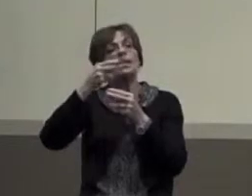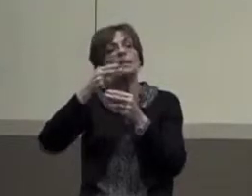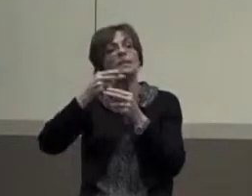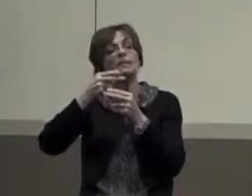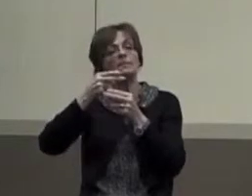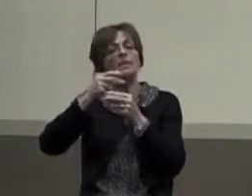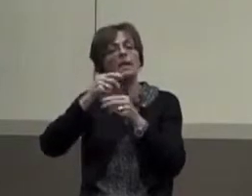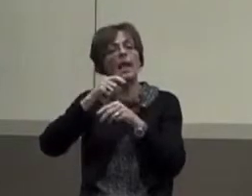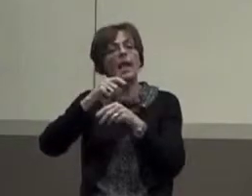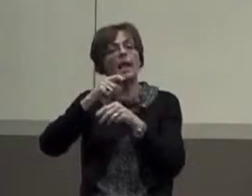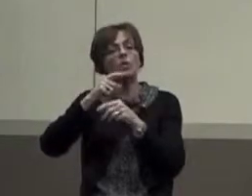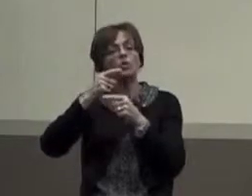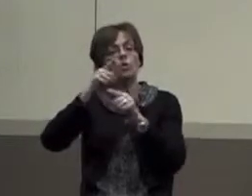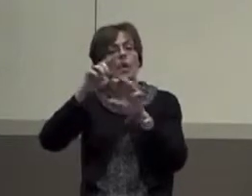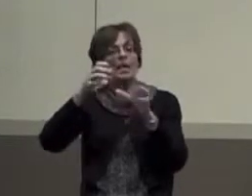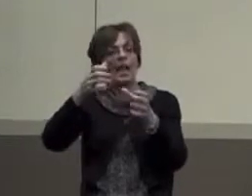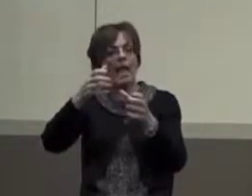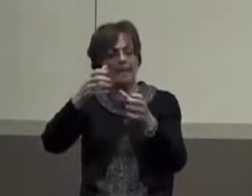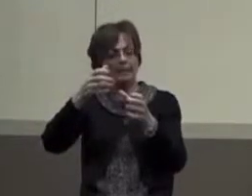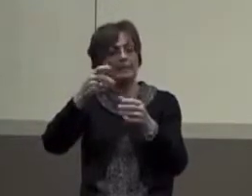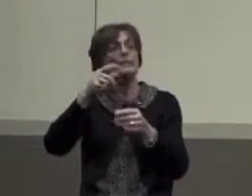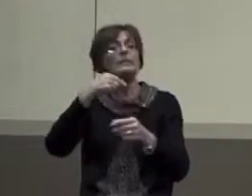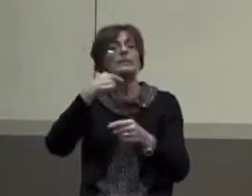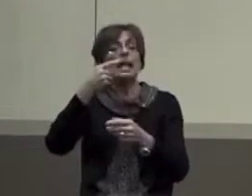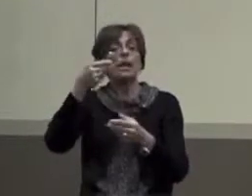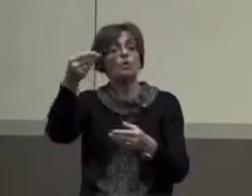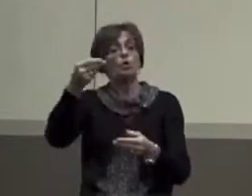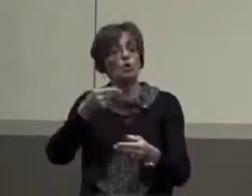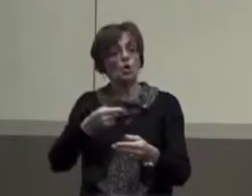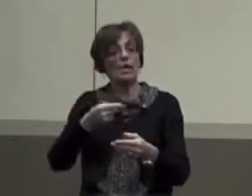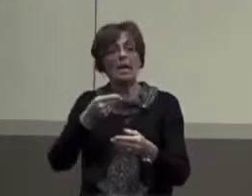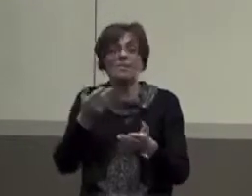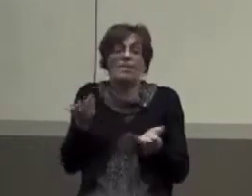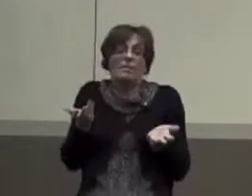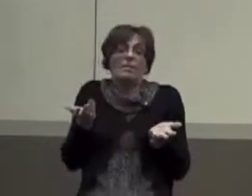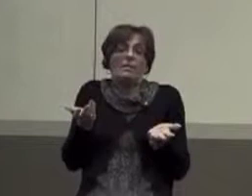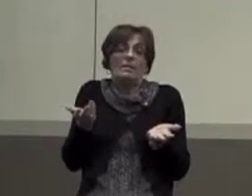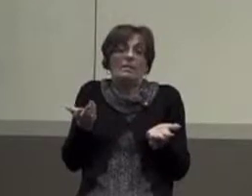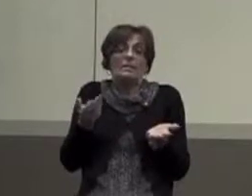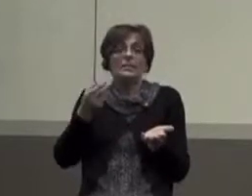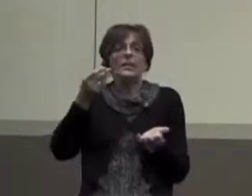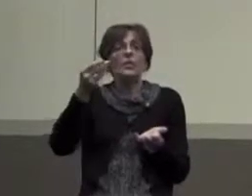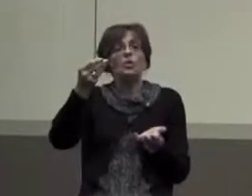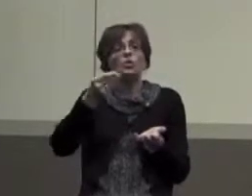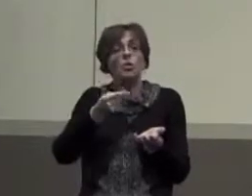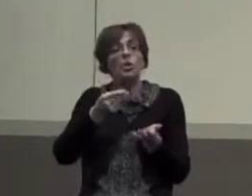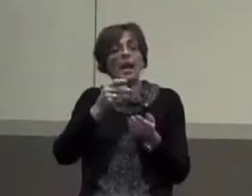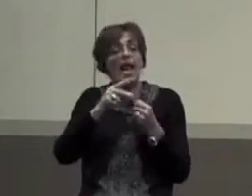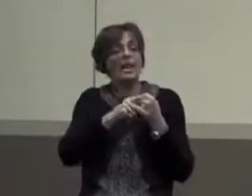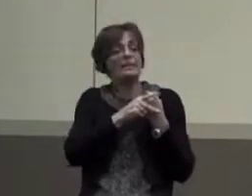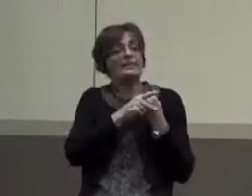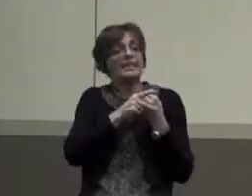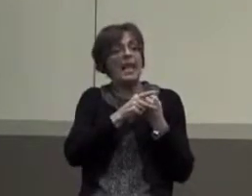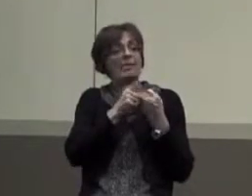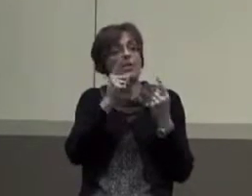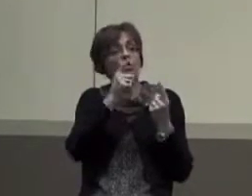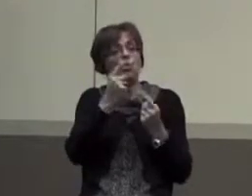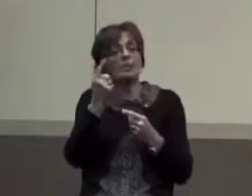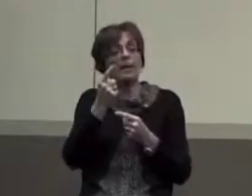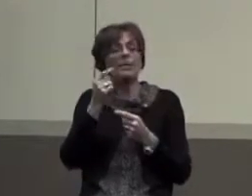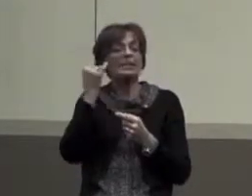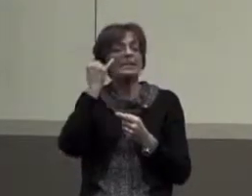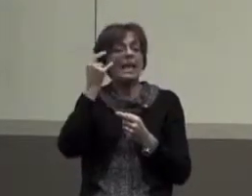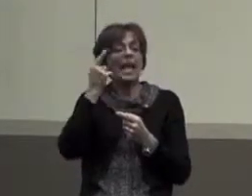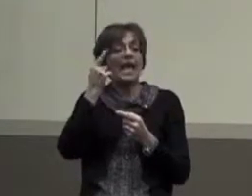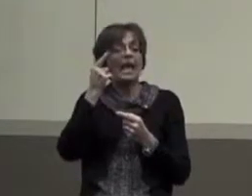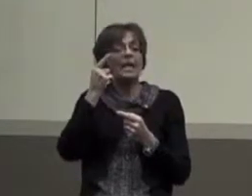the class period, turn them in right now at this time, maybe even if it's just turn them in and saving them towards something, you turned in 20 from this class, so you